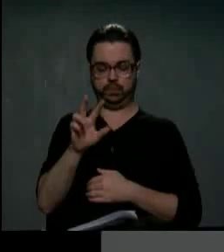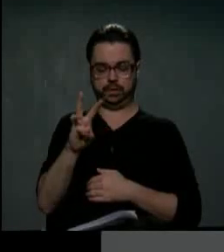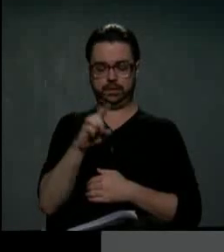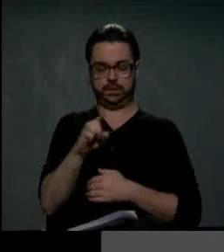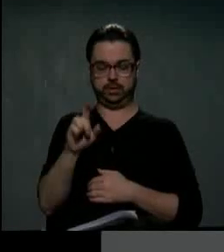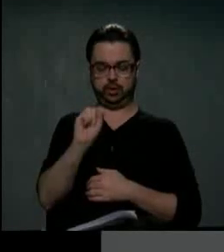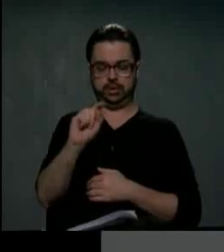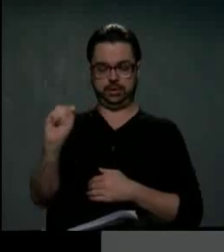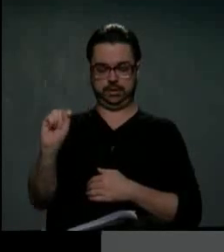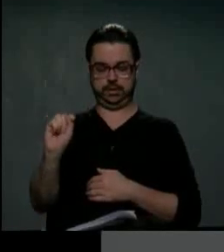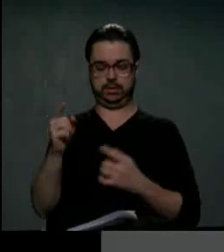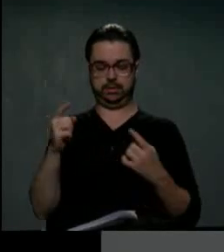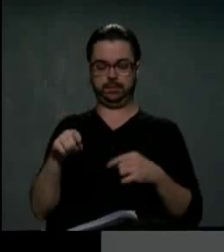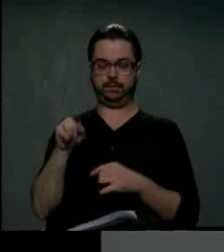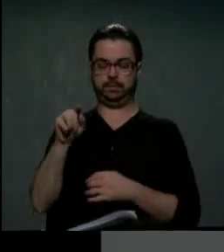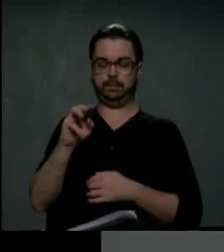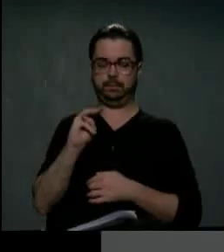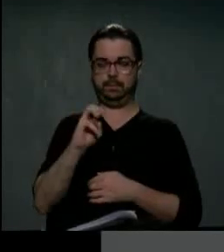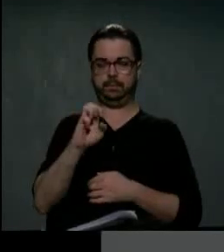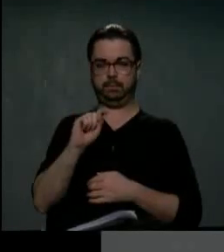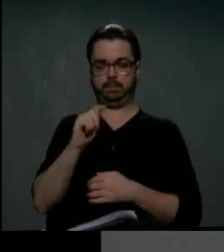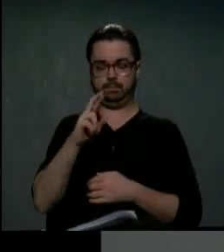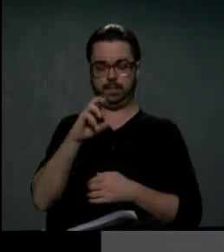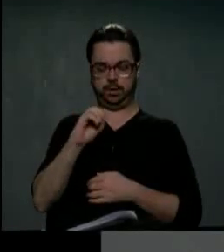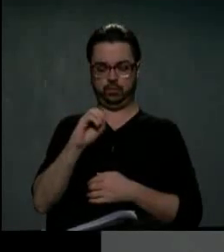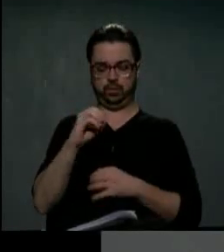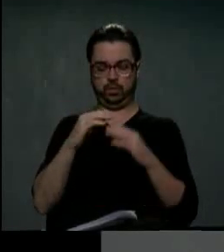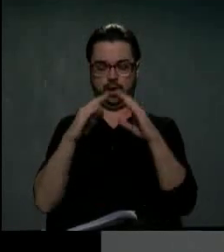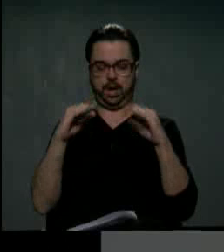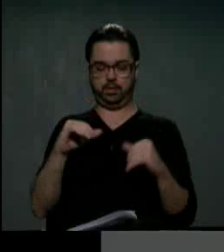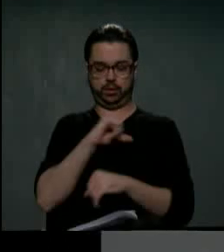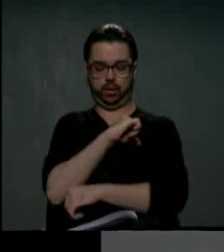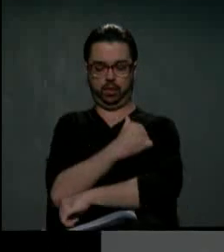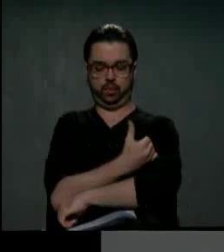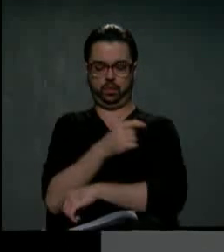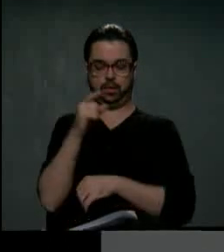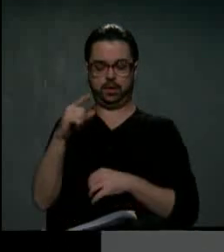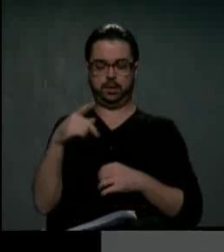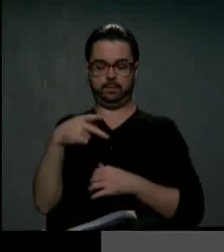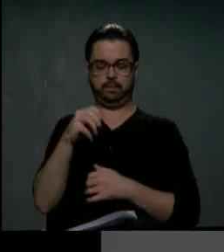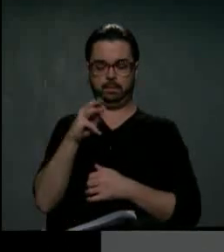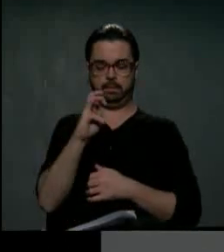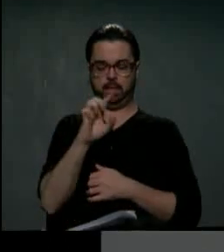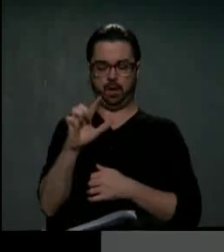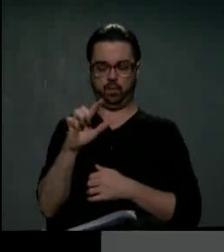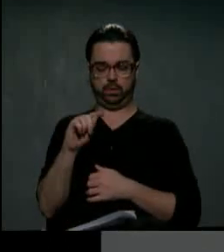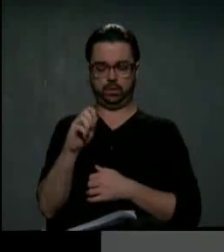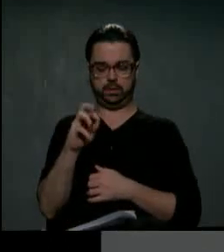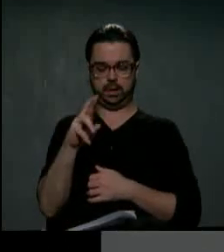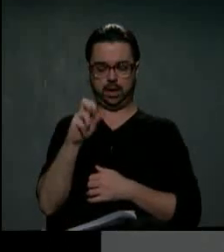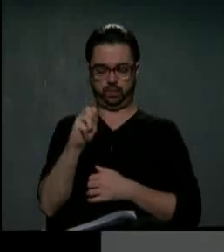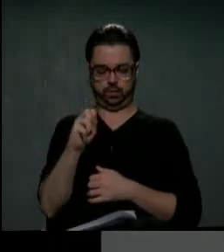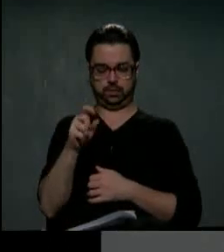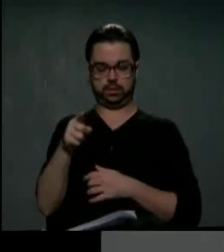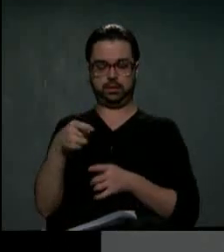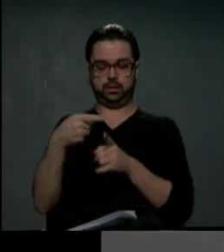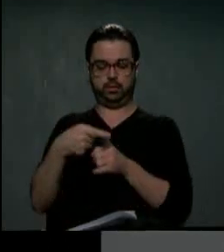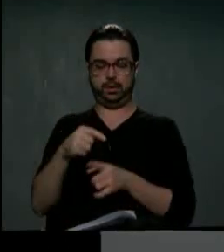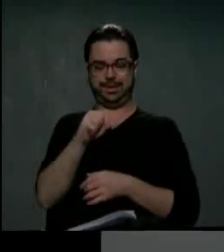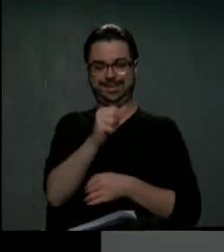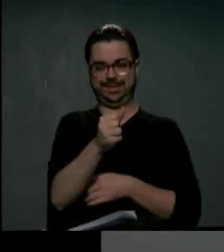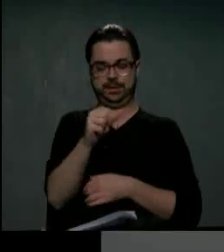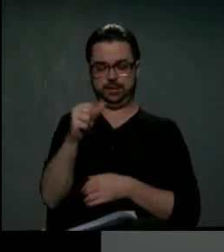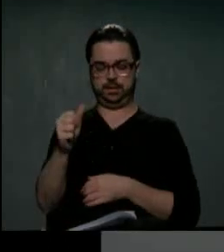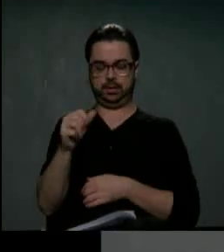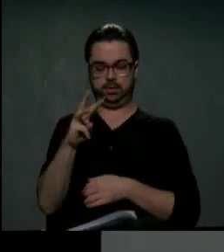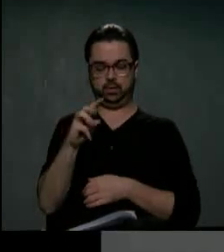Z-4336-TT, Metropolitan Housing Authority, Powell Towers, short form POD, located at 1010 Wolf Street.